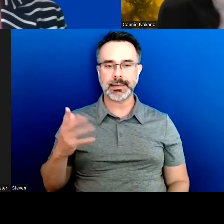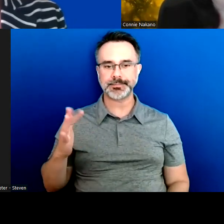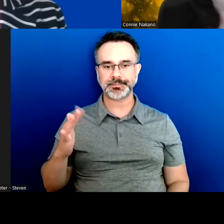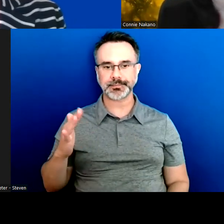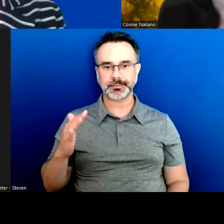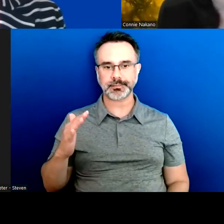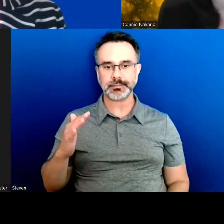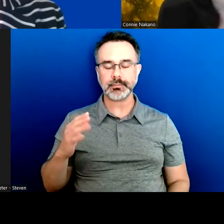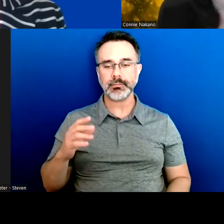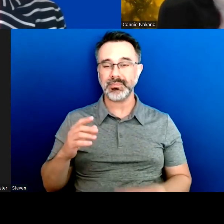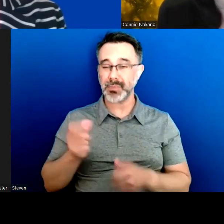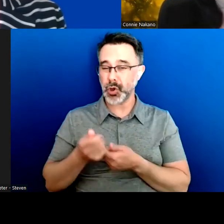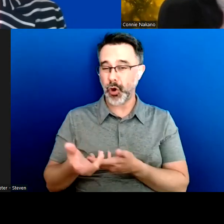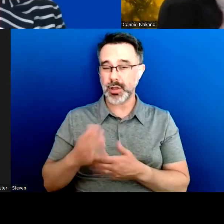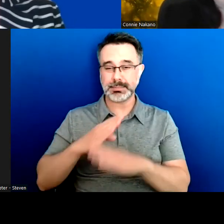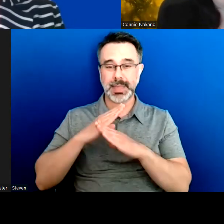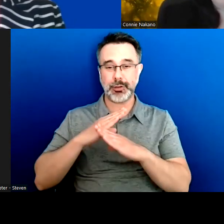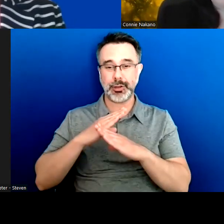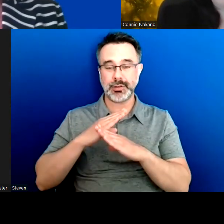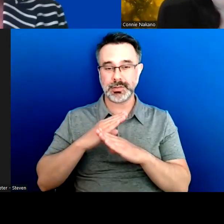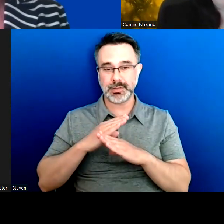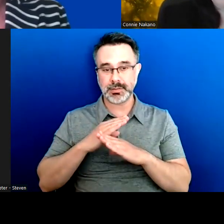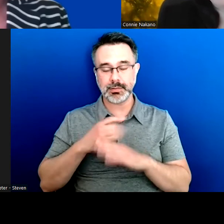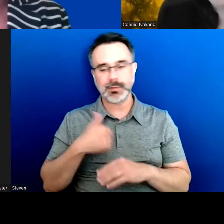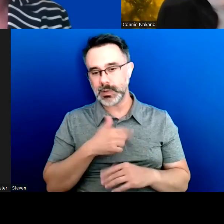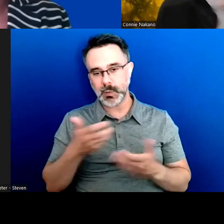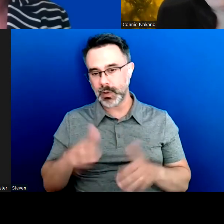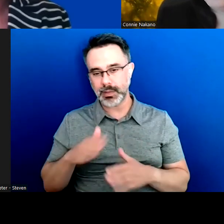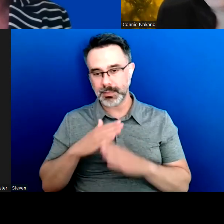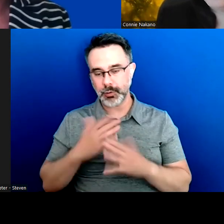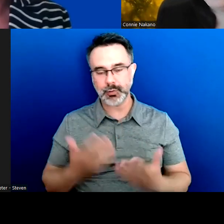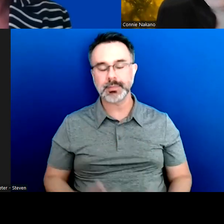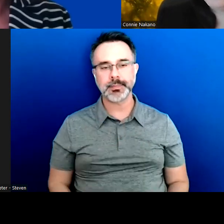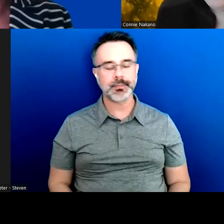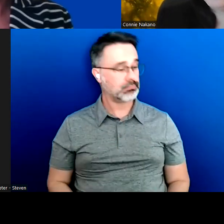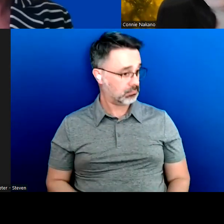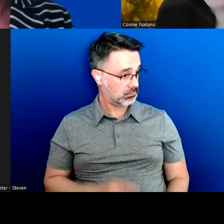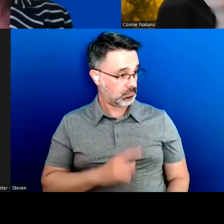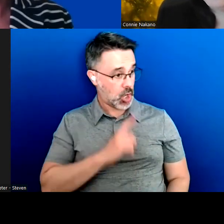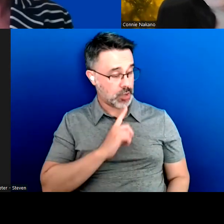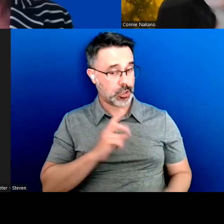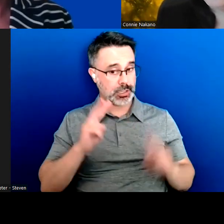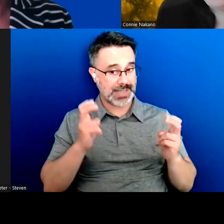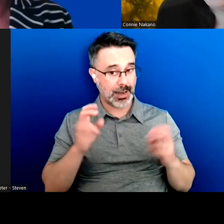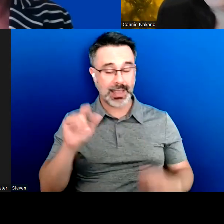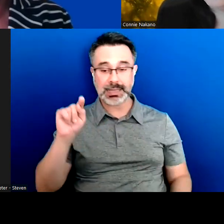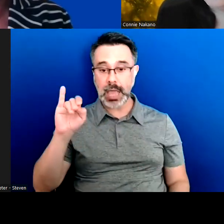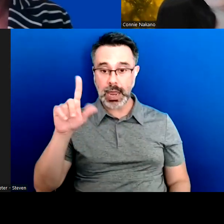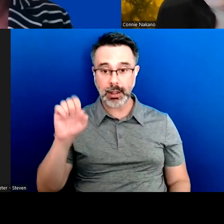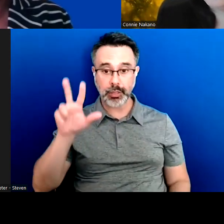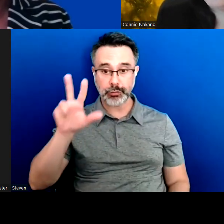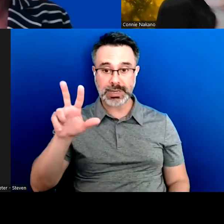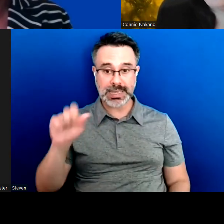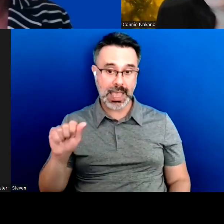provide barriers that we don't want to create. Are there titles like Title IIIA and so forth